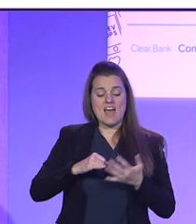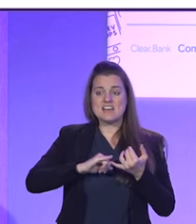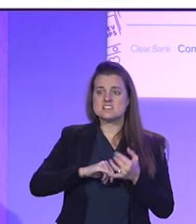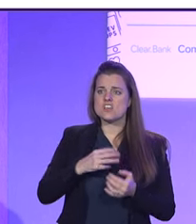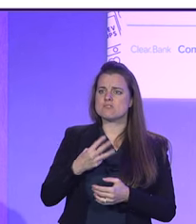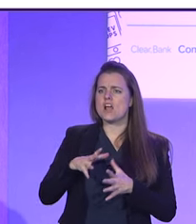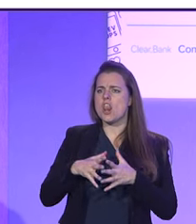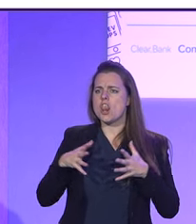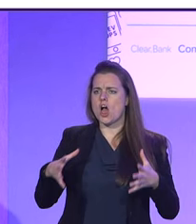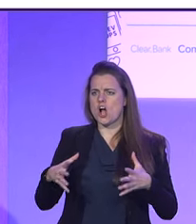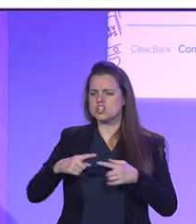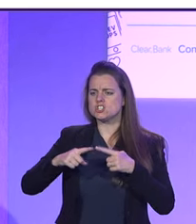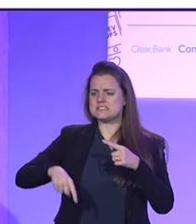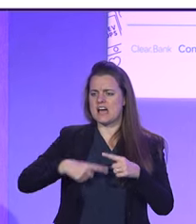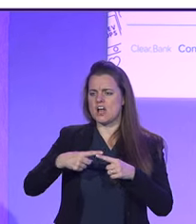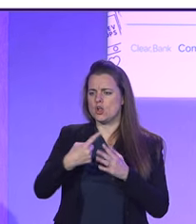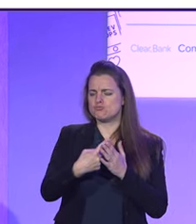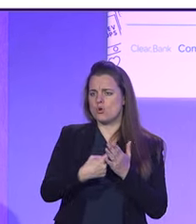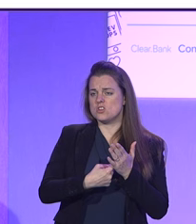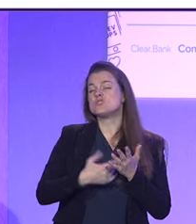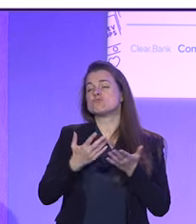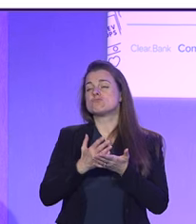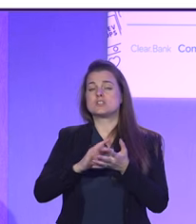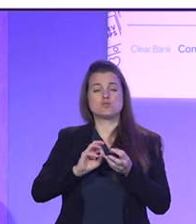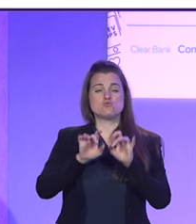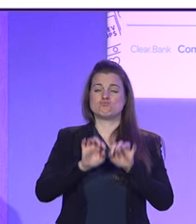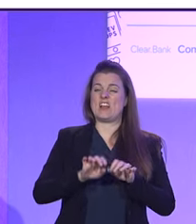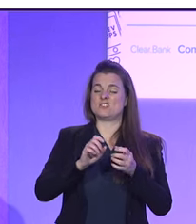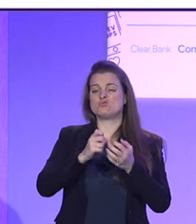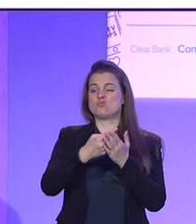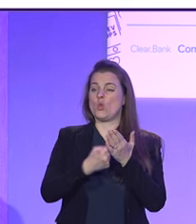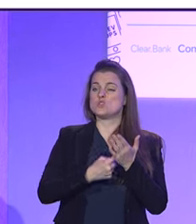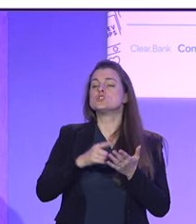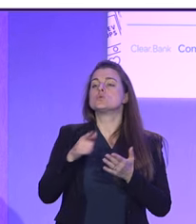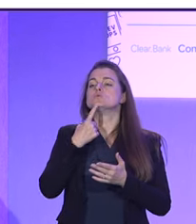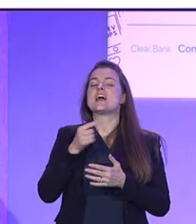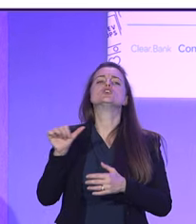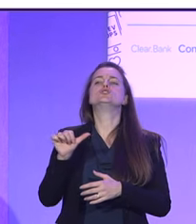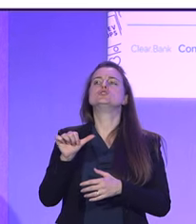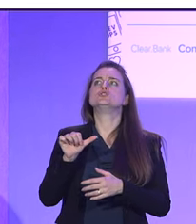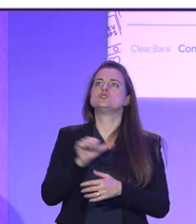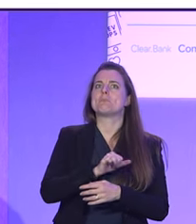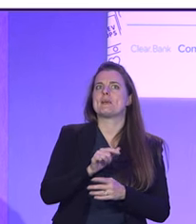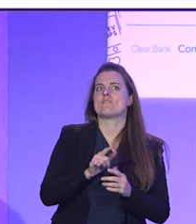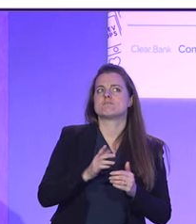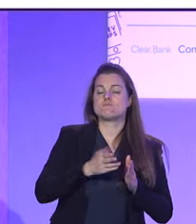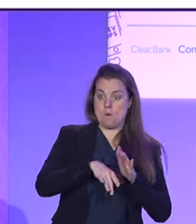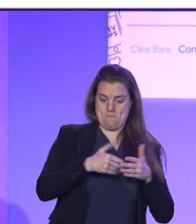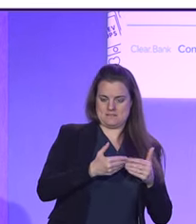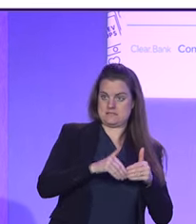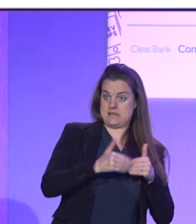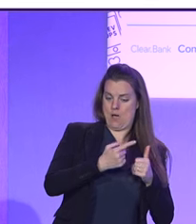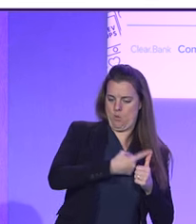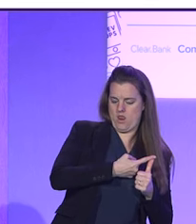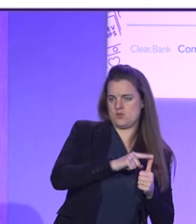lifecycle rules. You basically define some rules. Let's say your data should be in S3 standard for the first 30 days. After